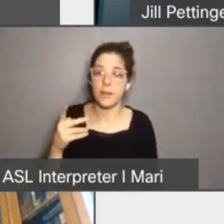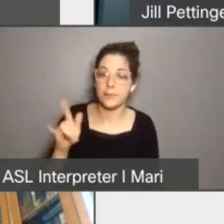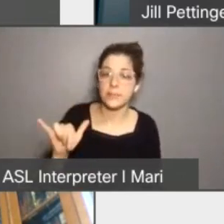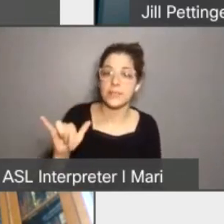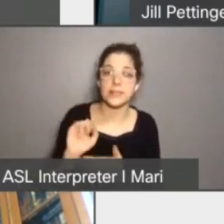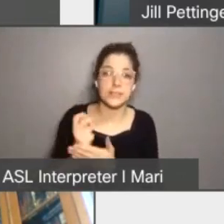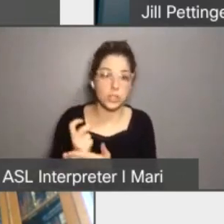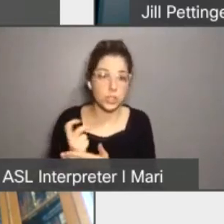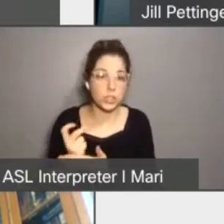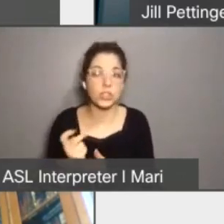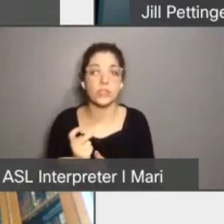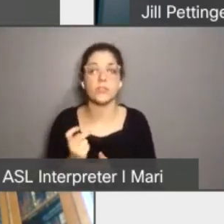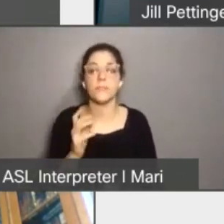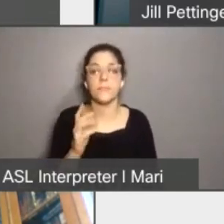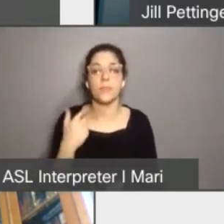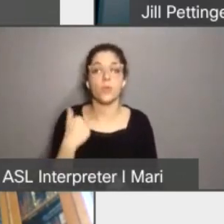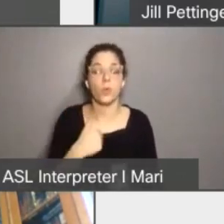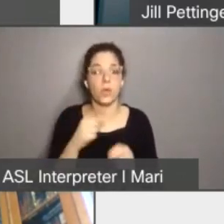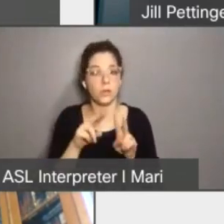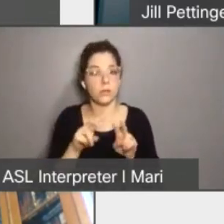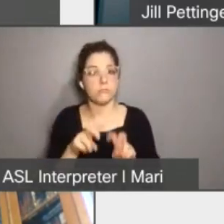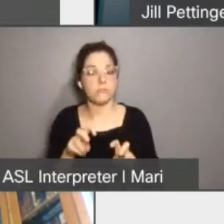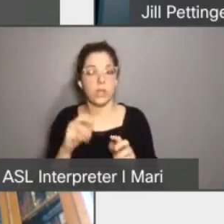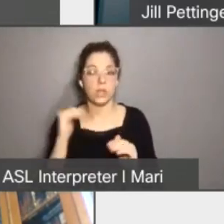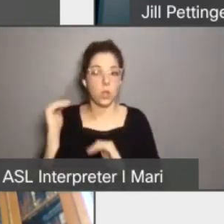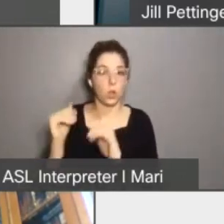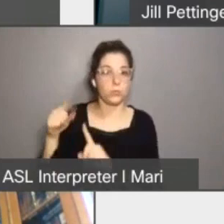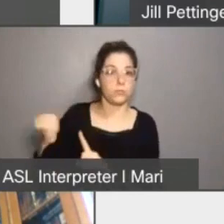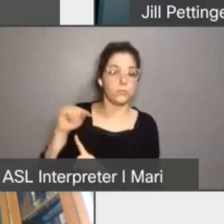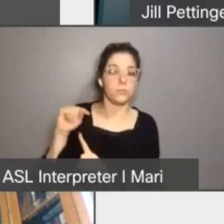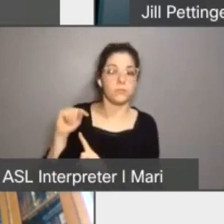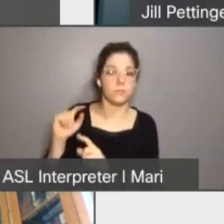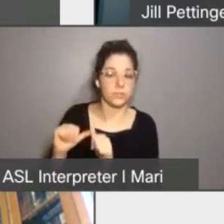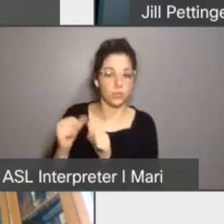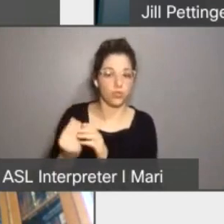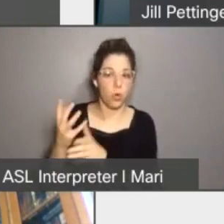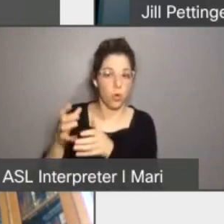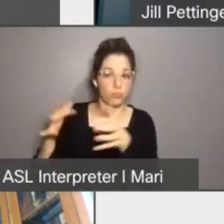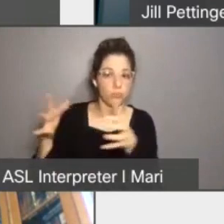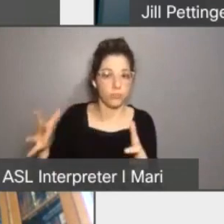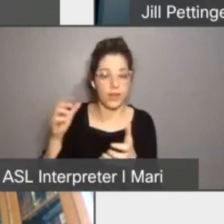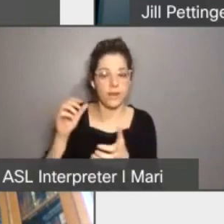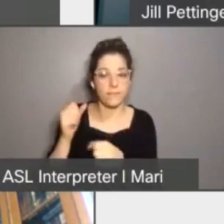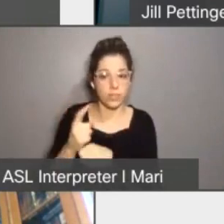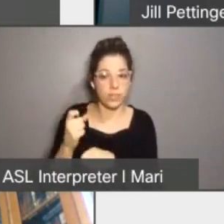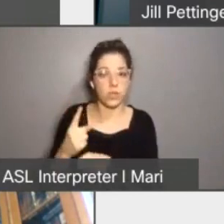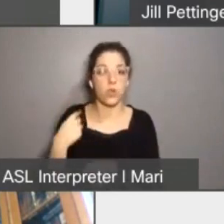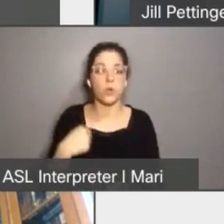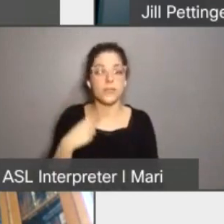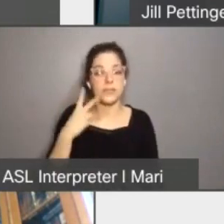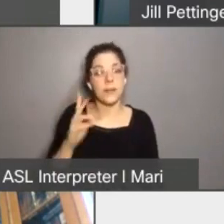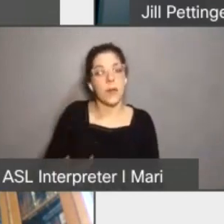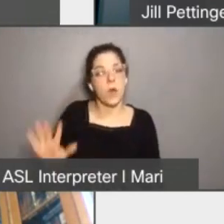seizures. And then when we start looking at the adult population that continues to grow every year, you know, we're looking at about